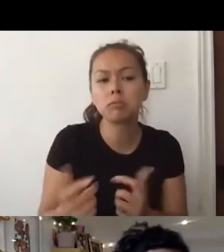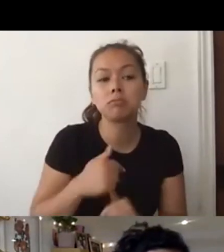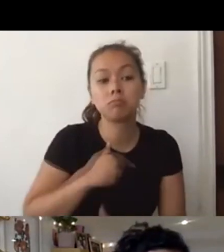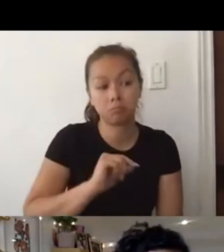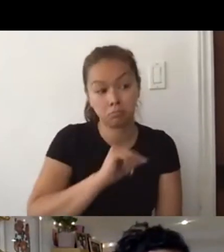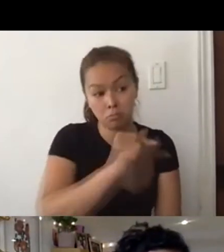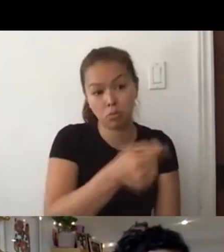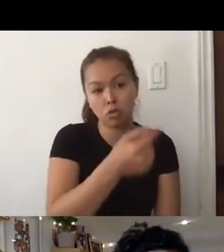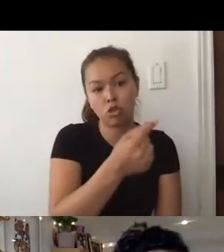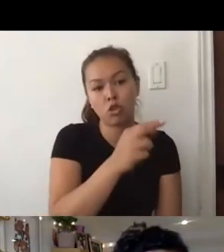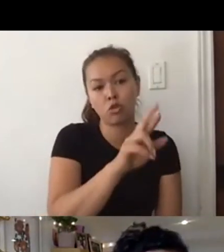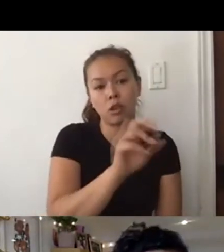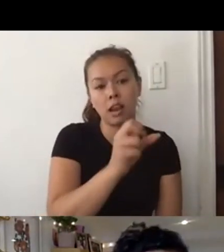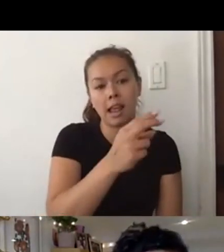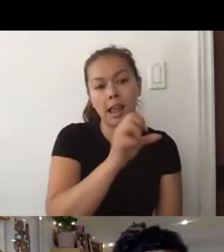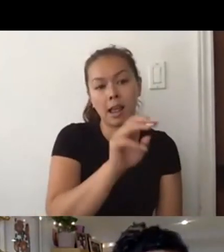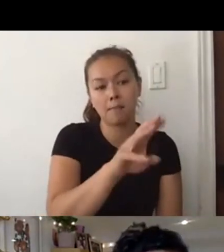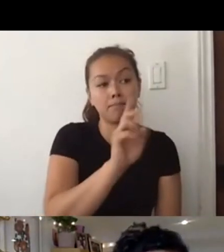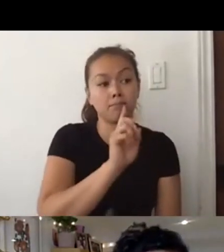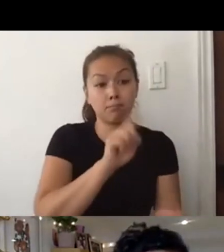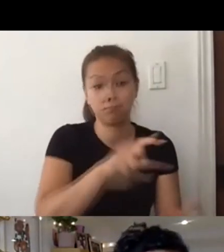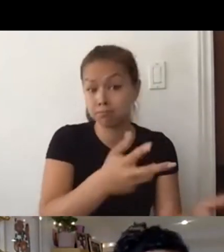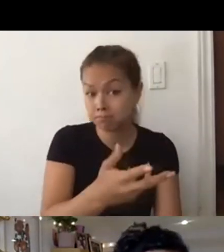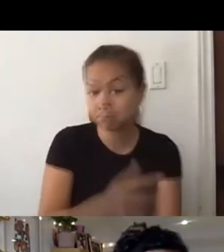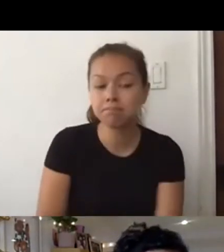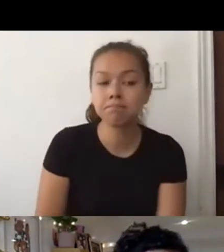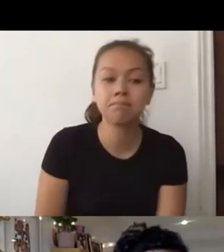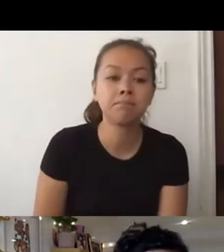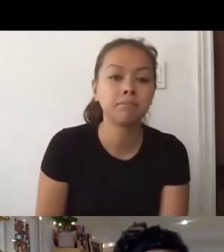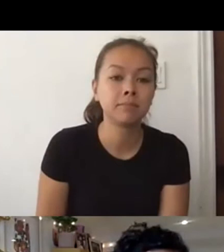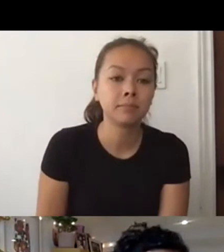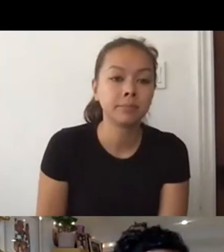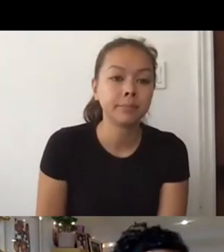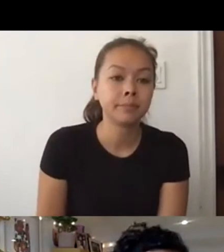Graham first for your response.